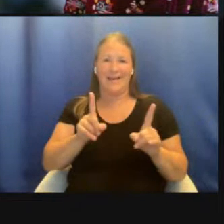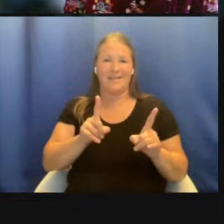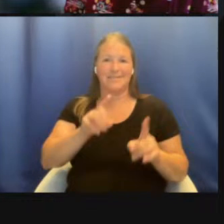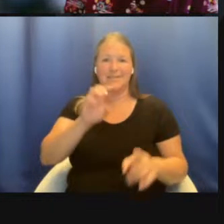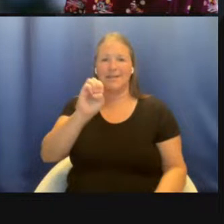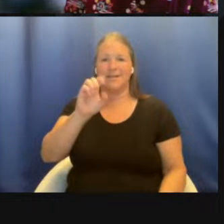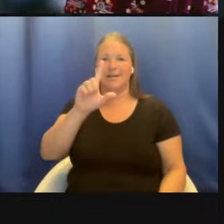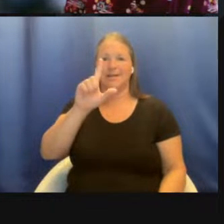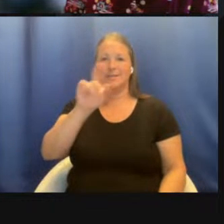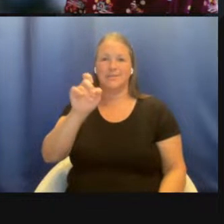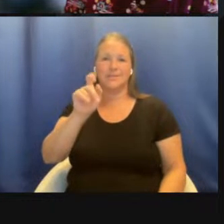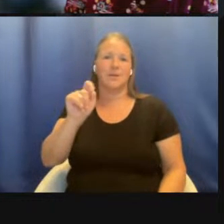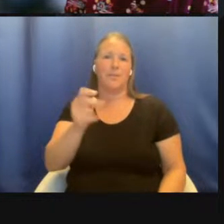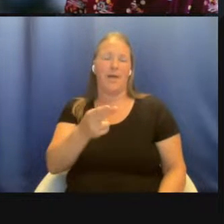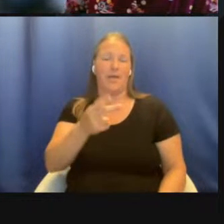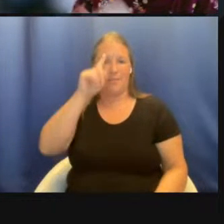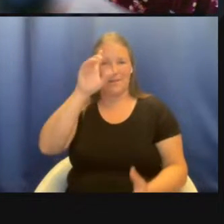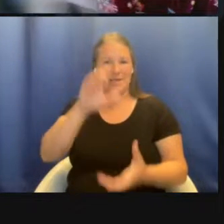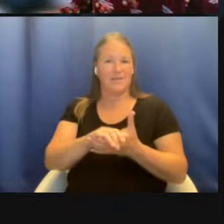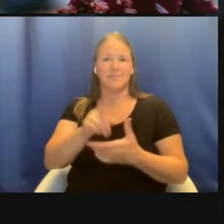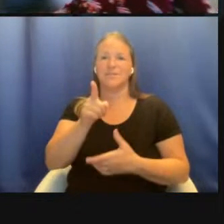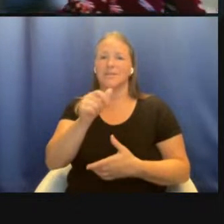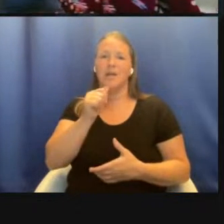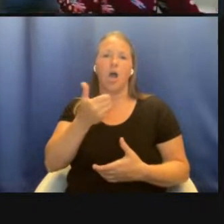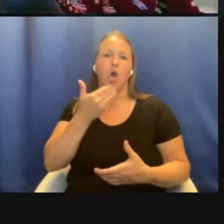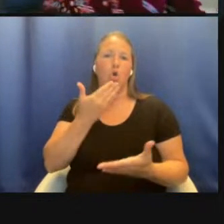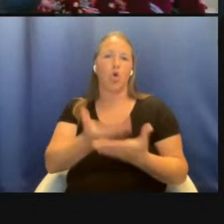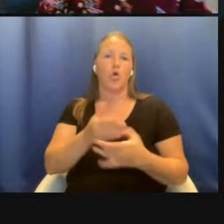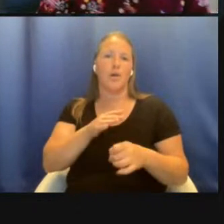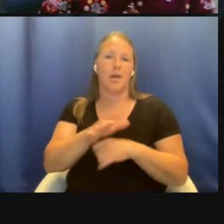be the granddaughter of Senator Daniel Webster.